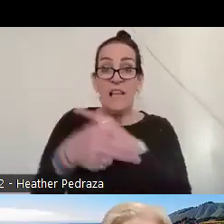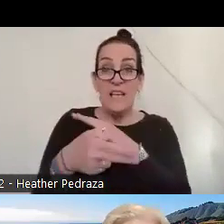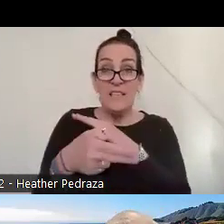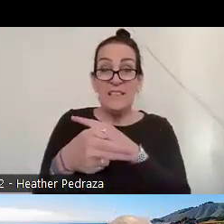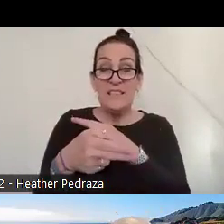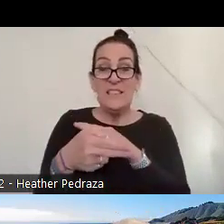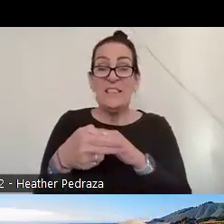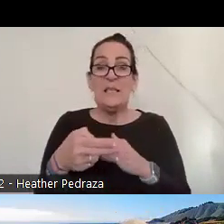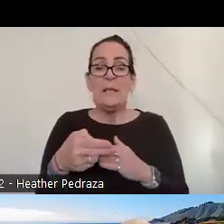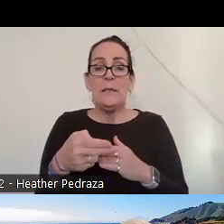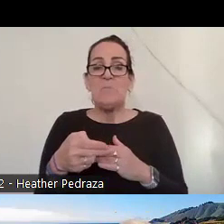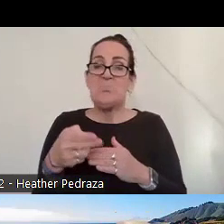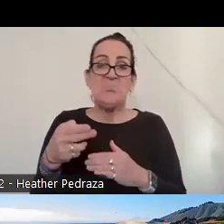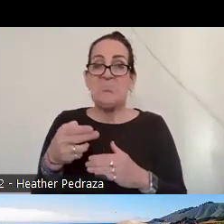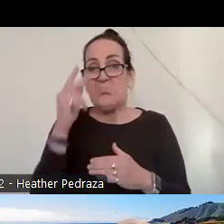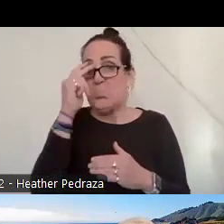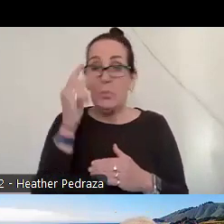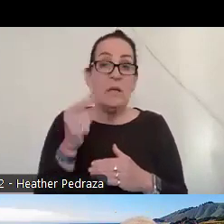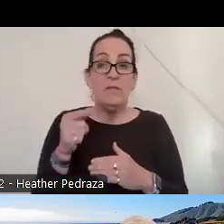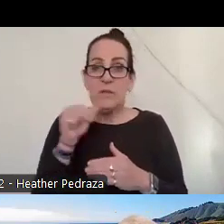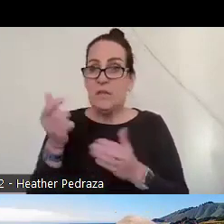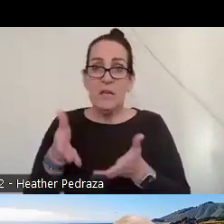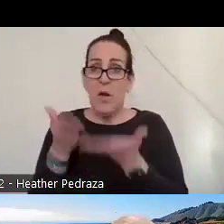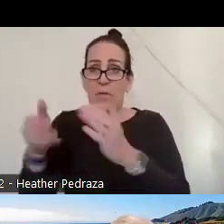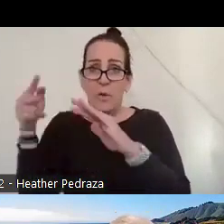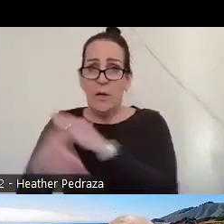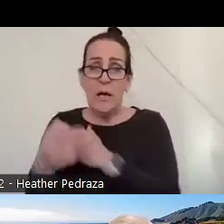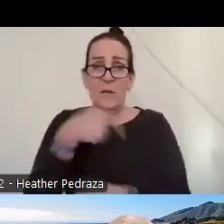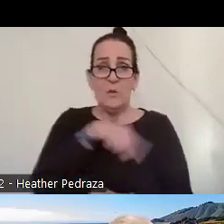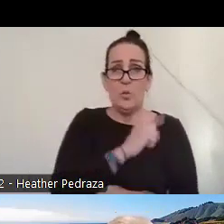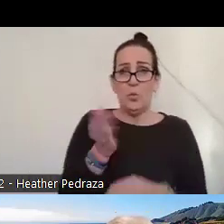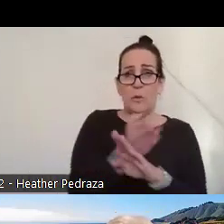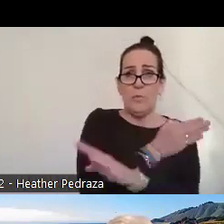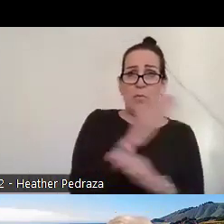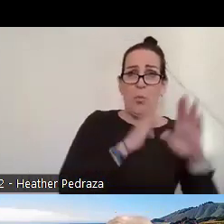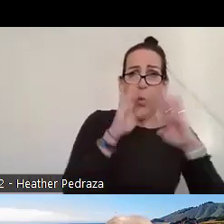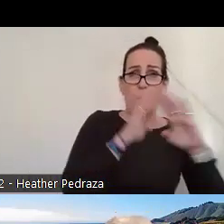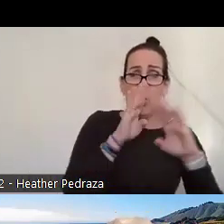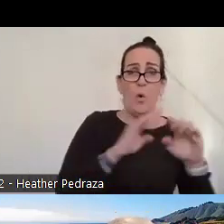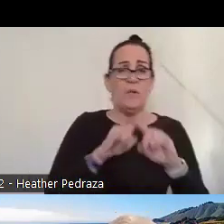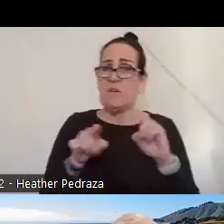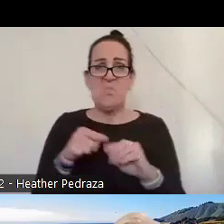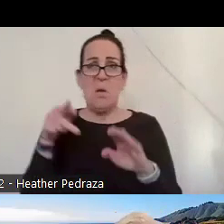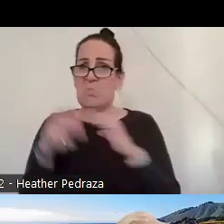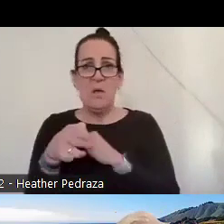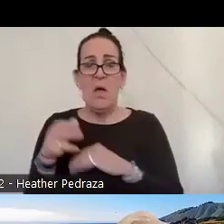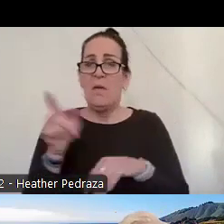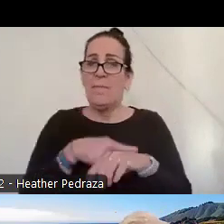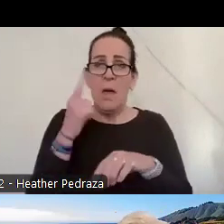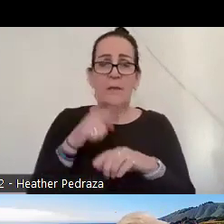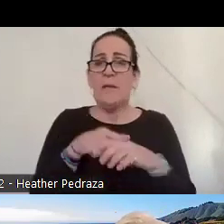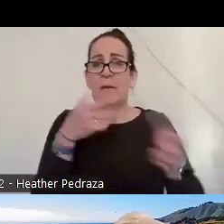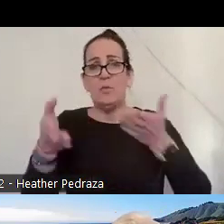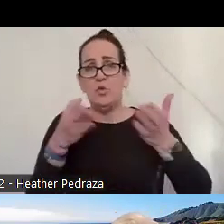might be there if the deficit had been big. So, for example, cuts to the long-term services and supports that so many of our families